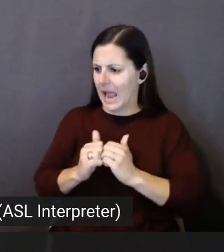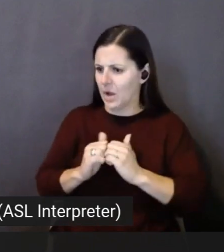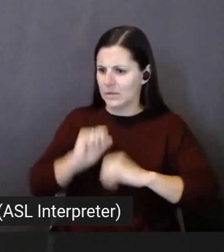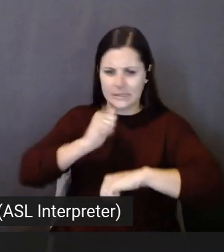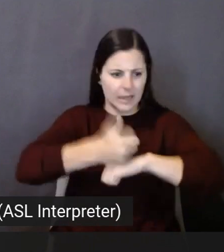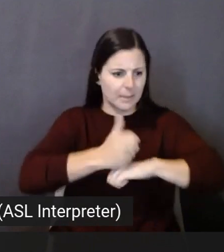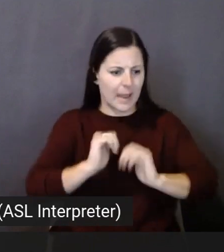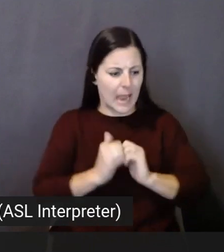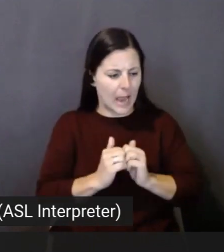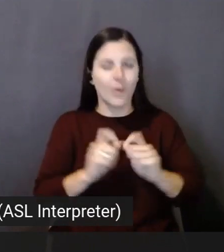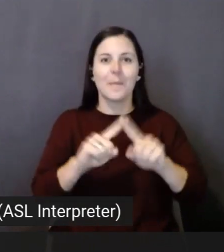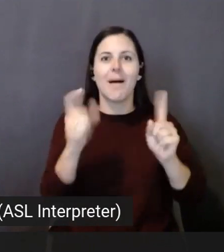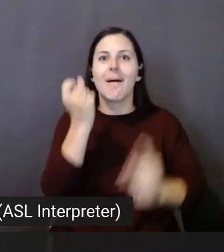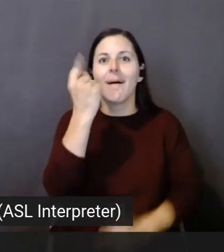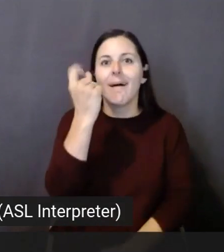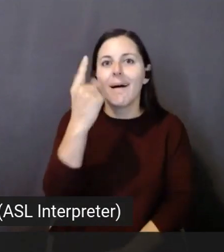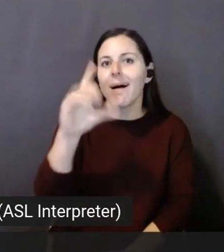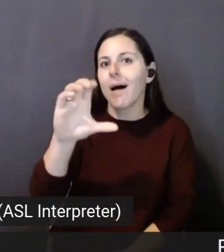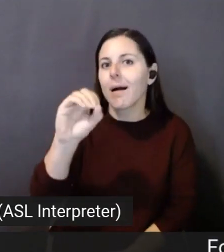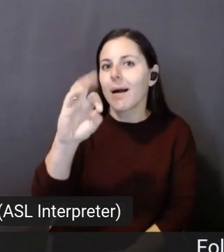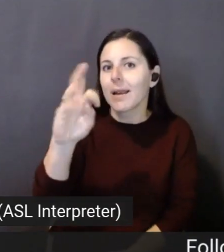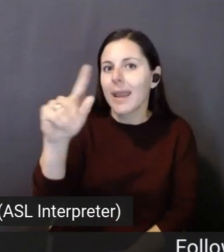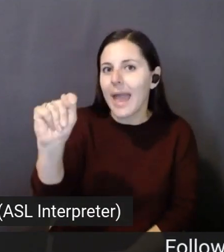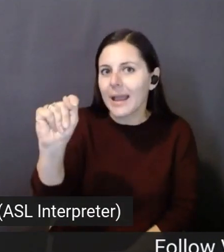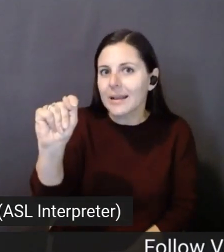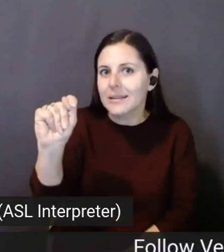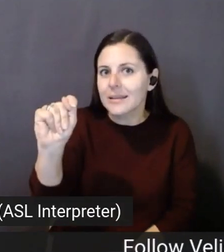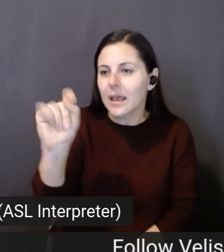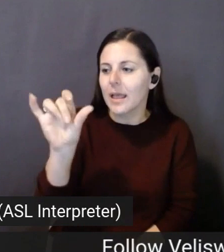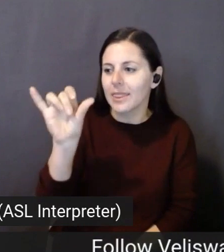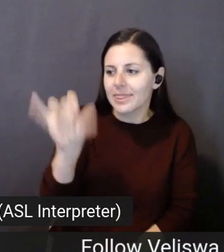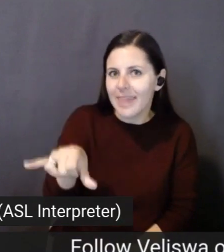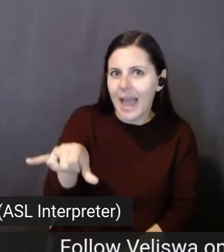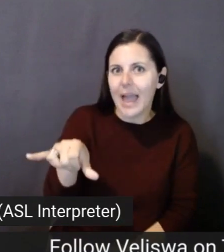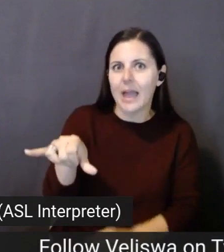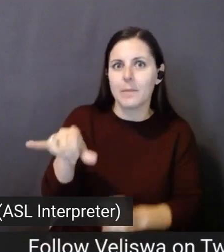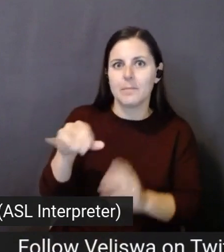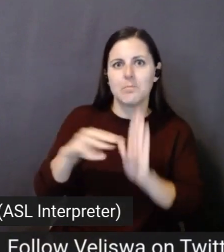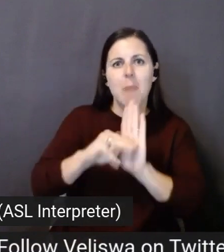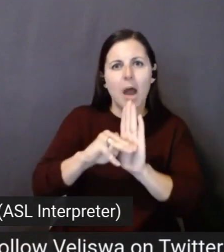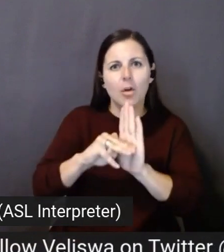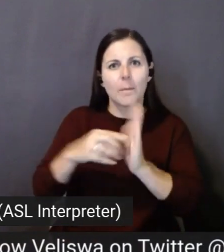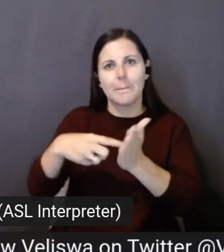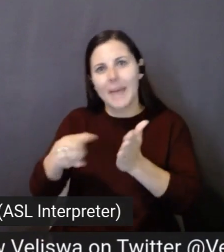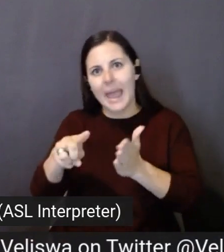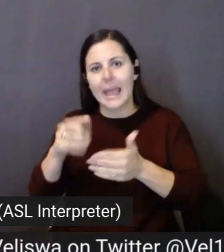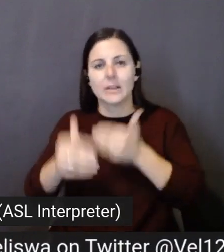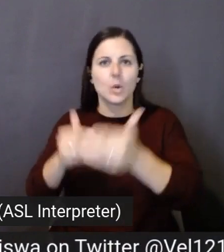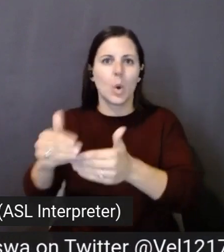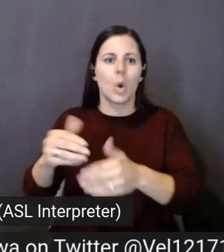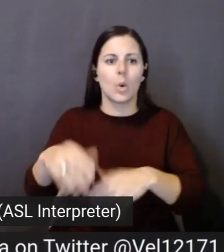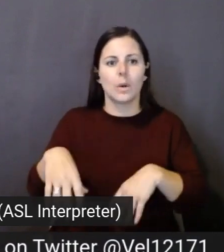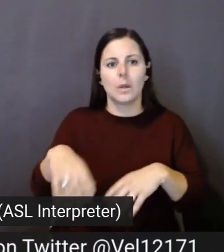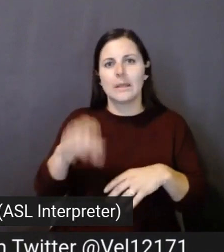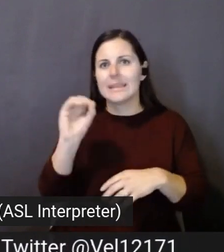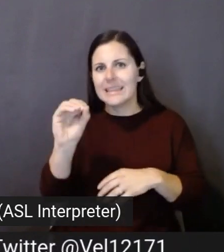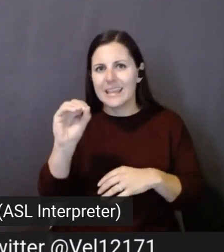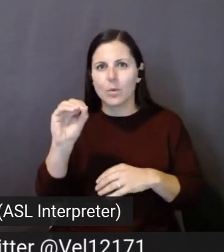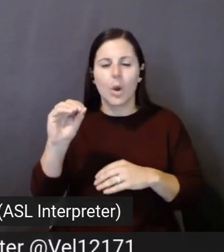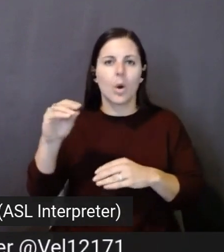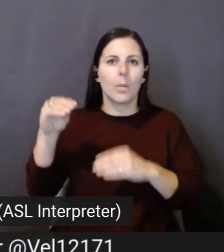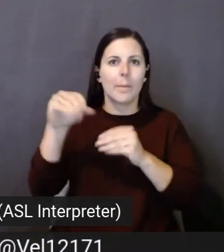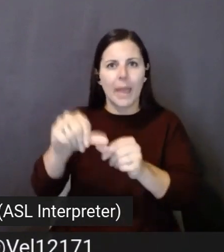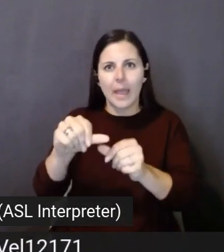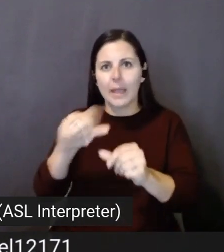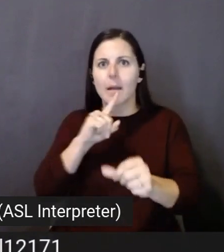Connect is the fact that we've taken the same kind of pay-as-you-go model, zero upfront commitment, and we blended it with a whole